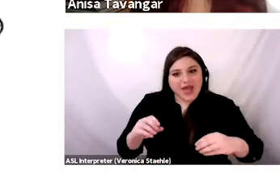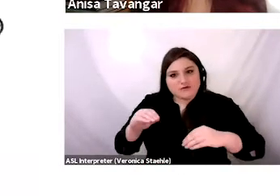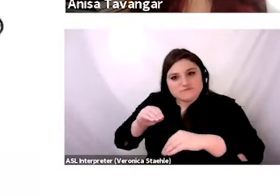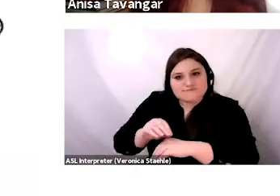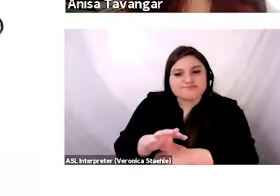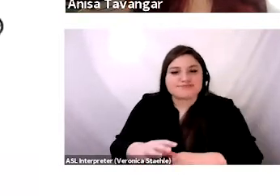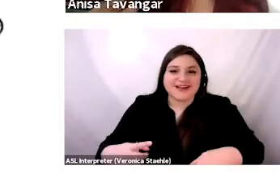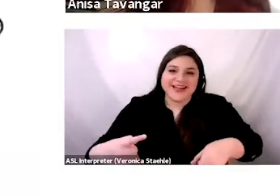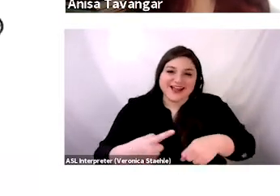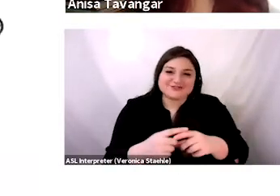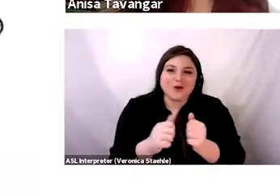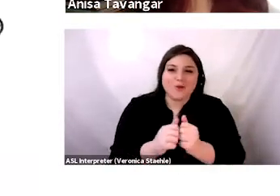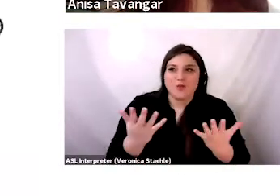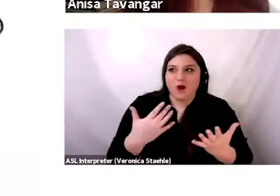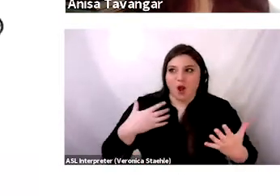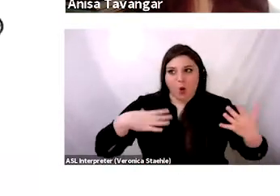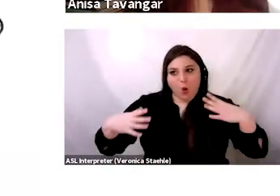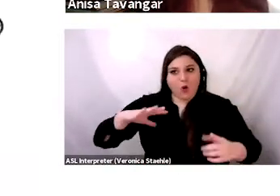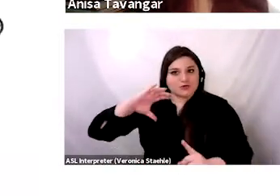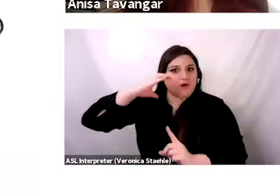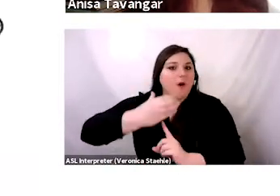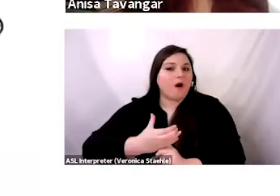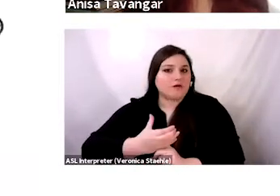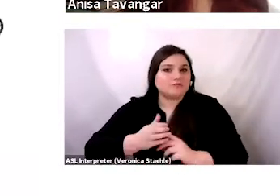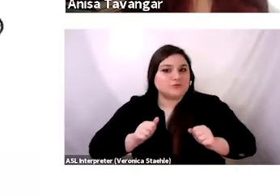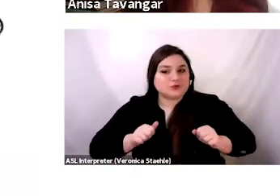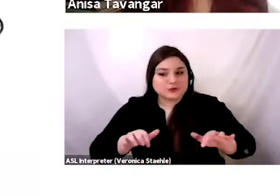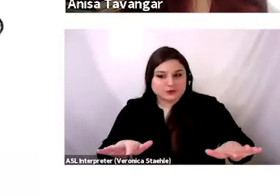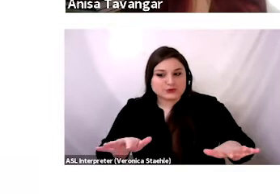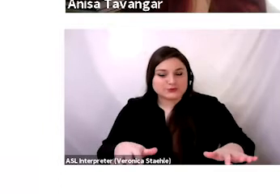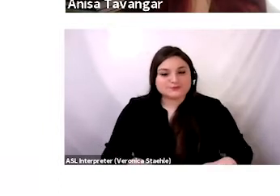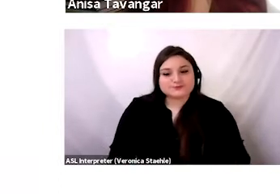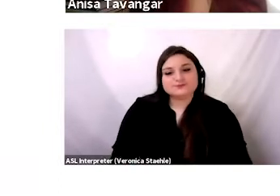can meet up with what we wear,